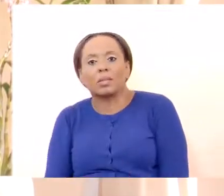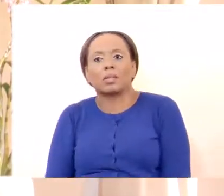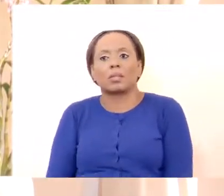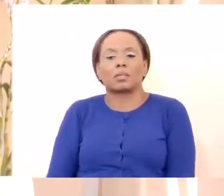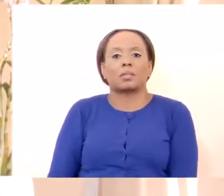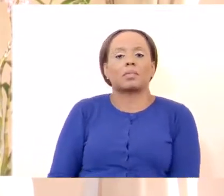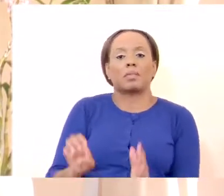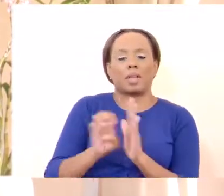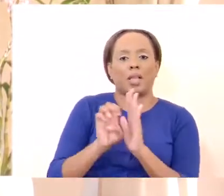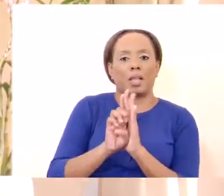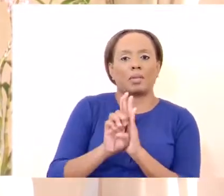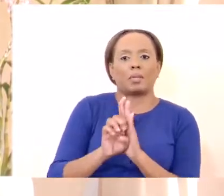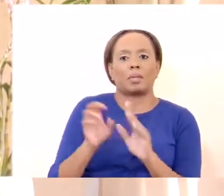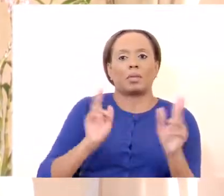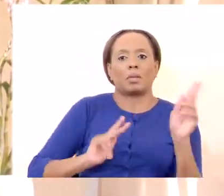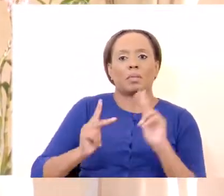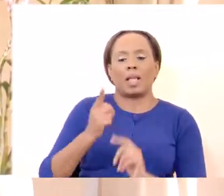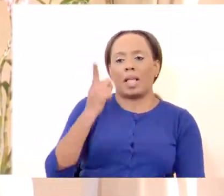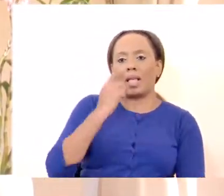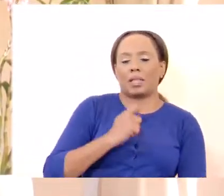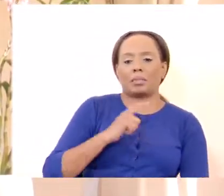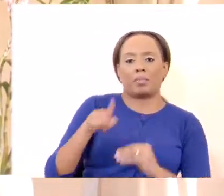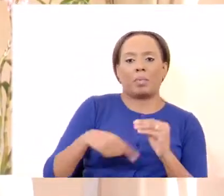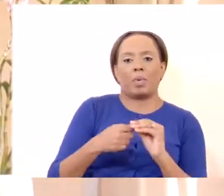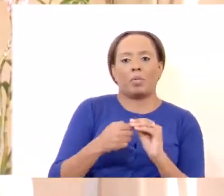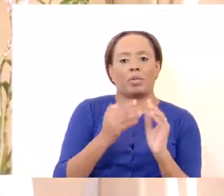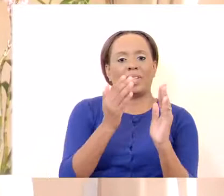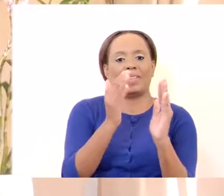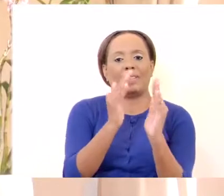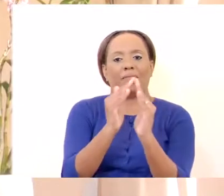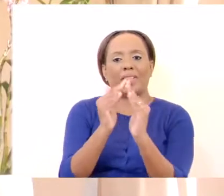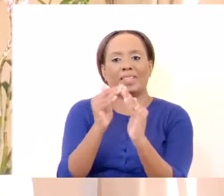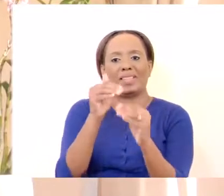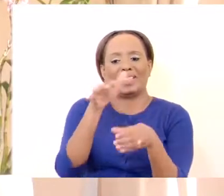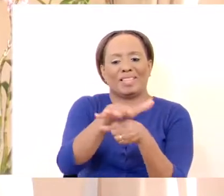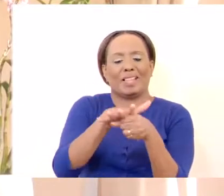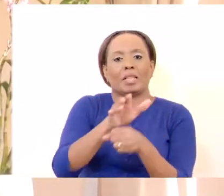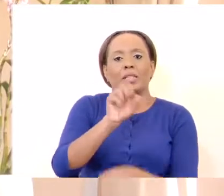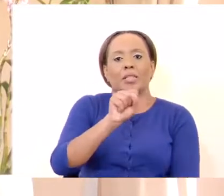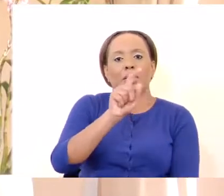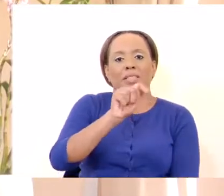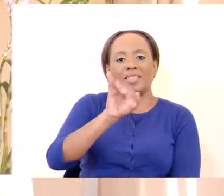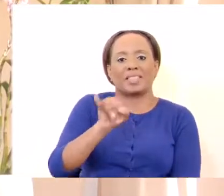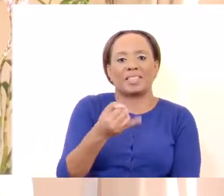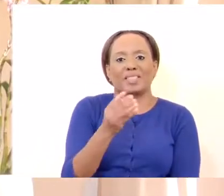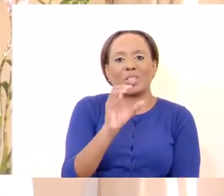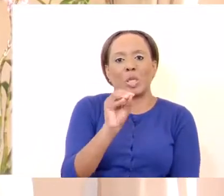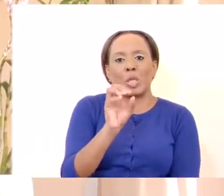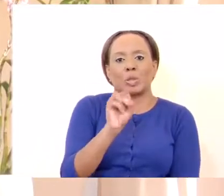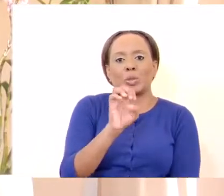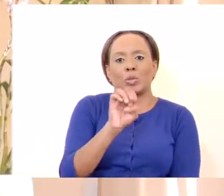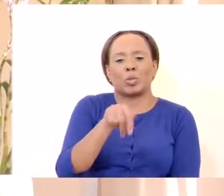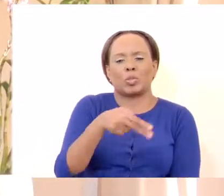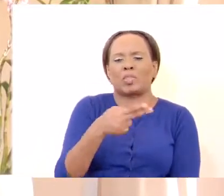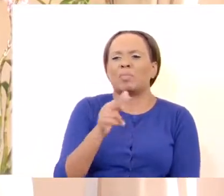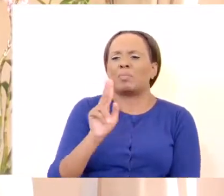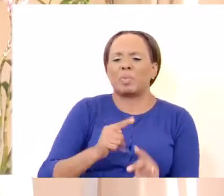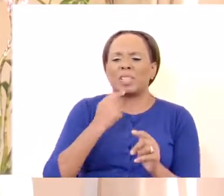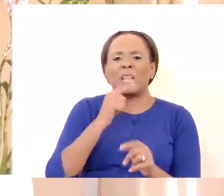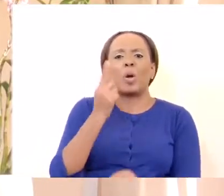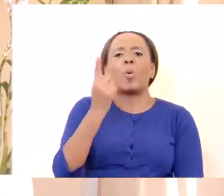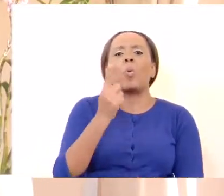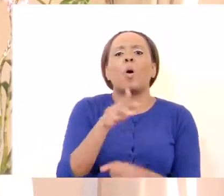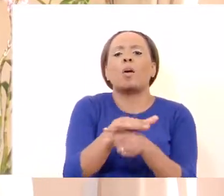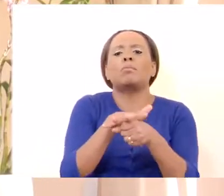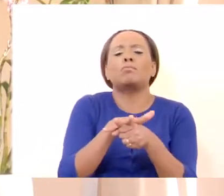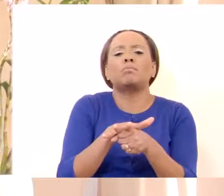for example, in relation to the village in St. Joseph, because it was thoroughly investigated and I had the time to do so, I could say